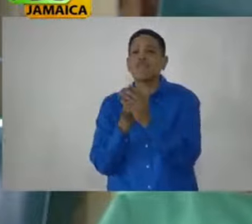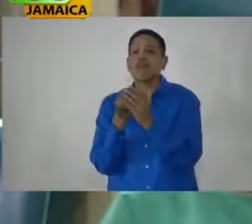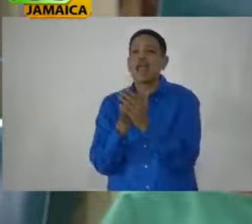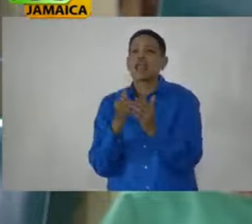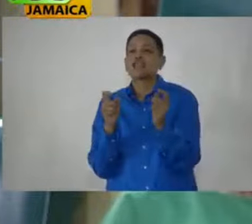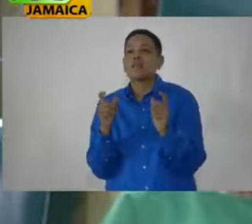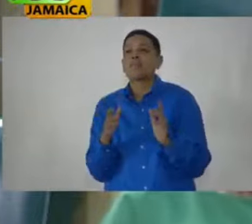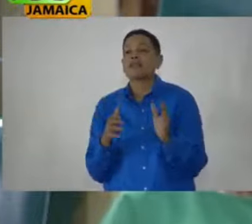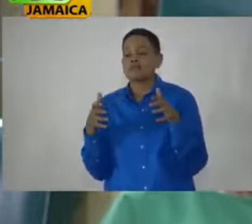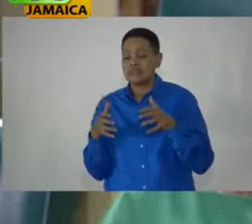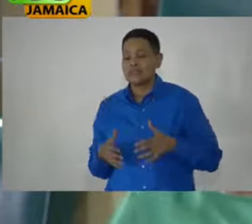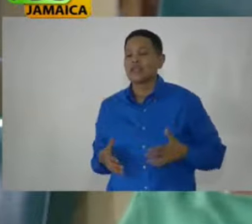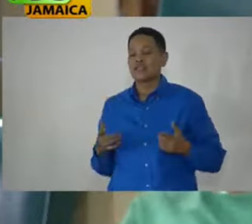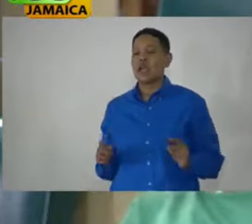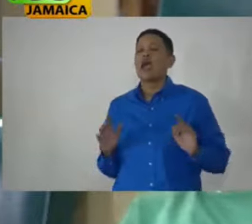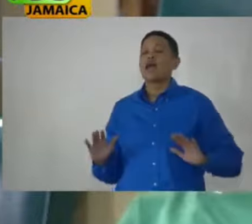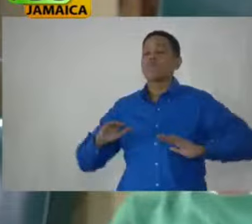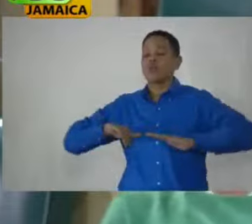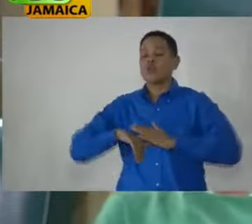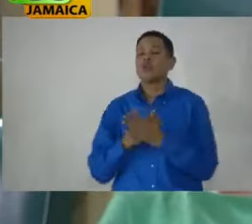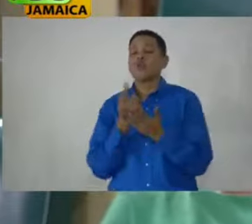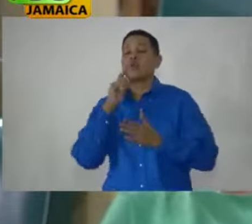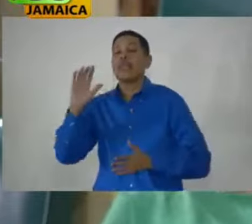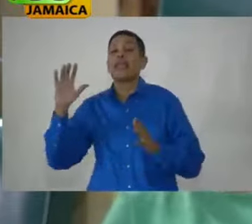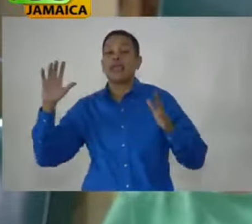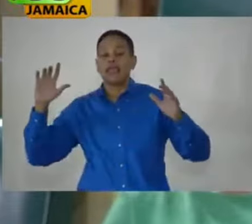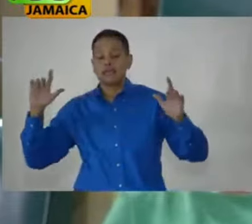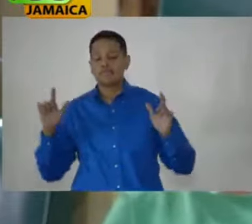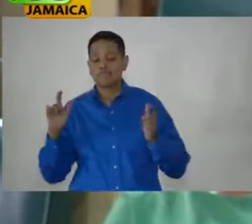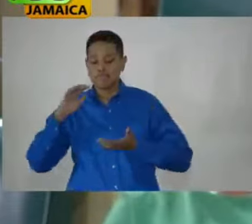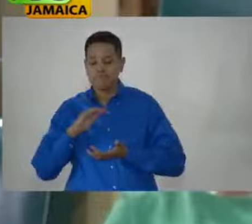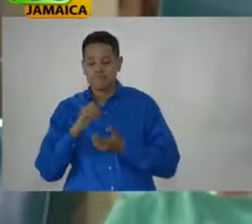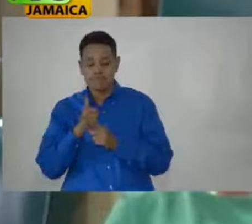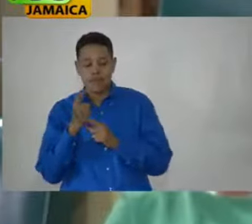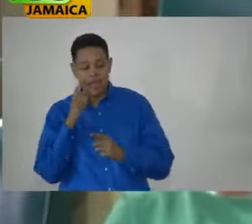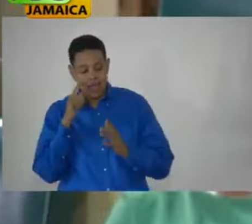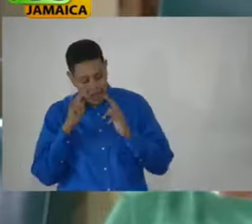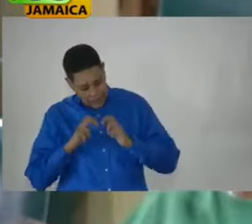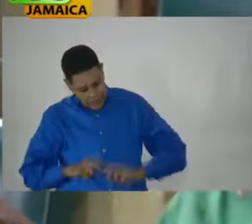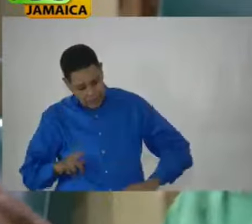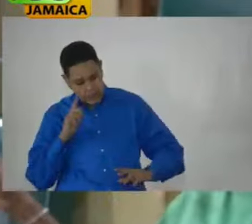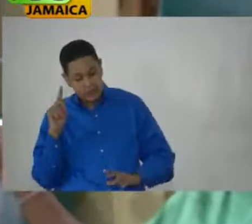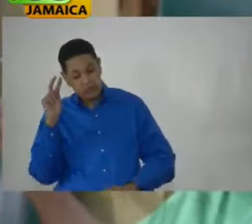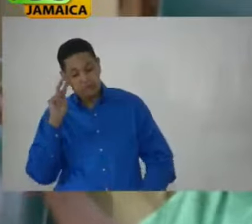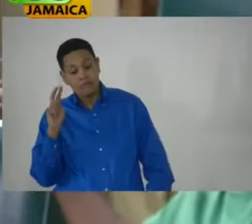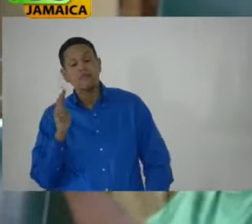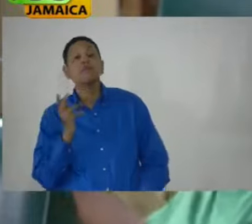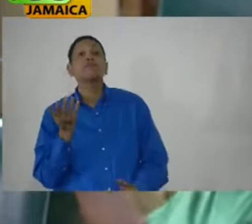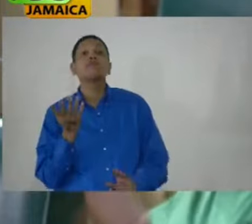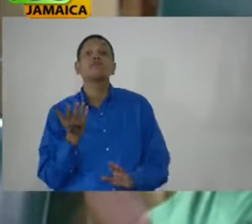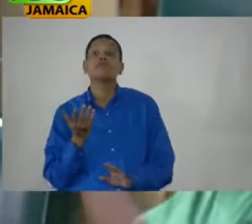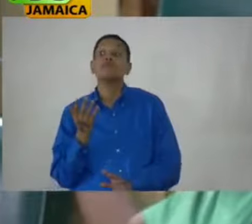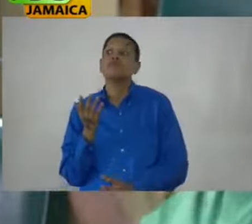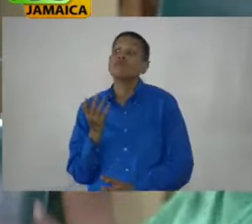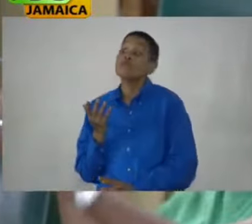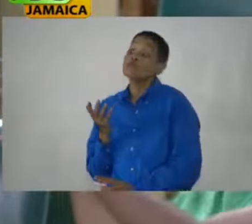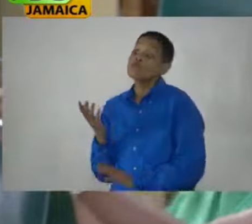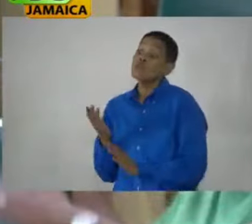management sections, the newly amalgamated examinations and assessment administration services